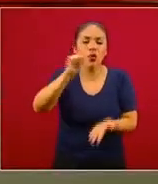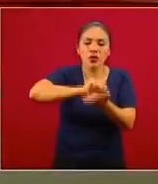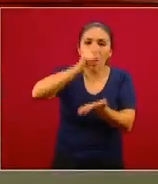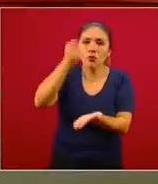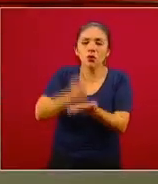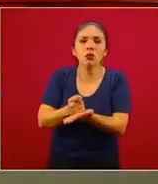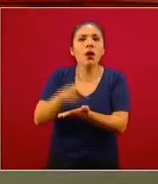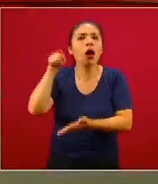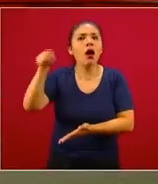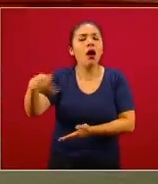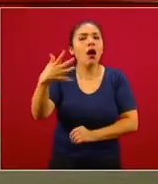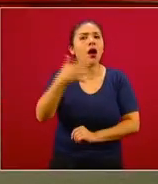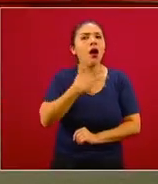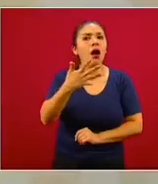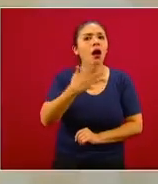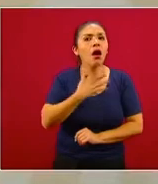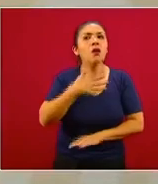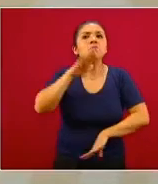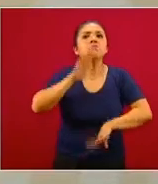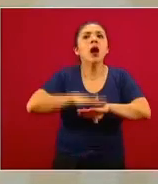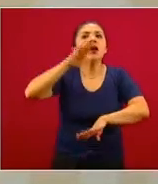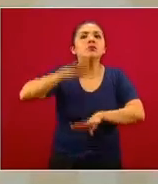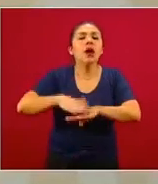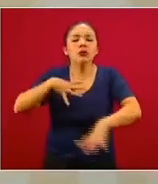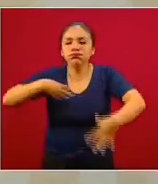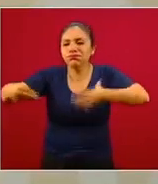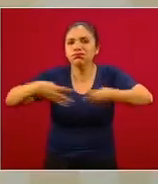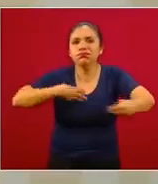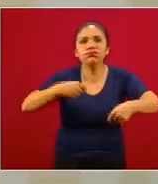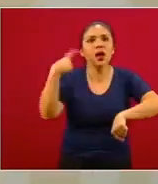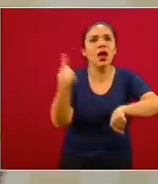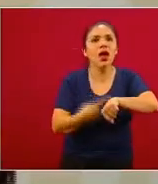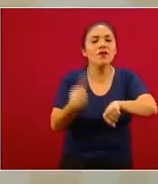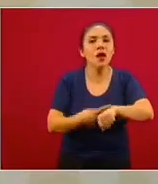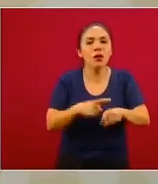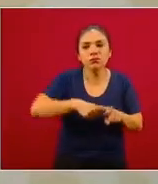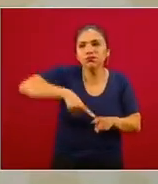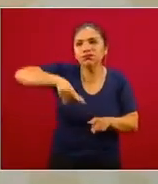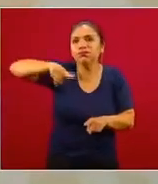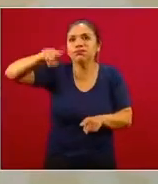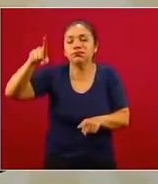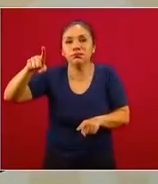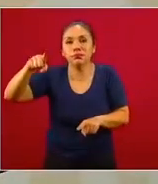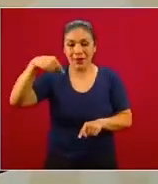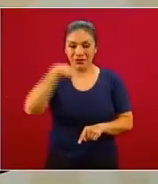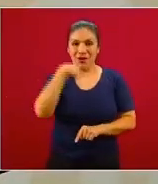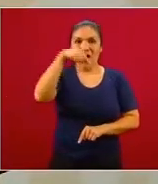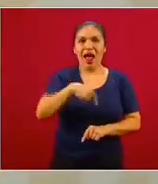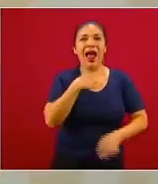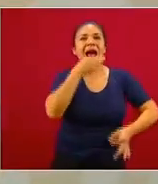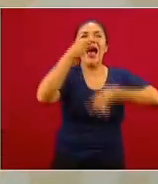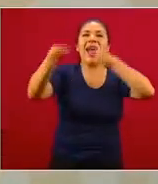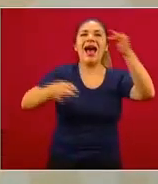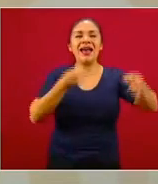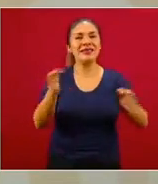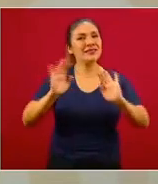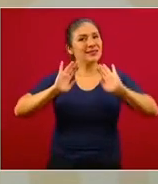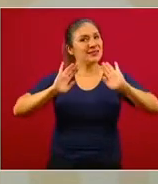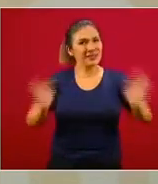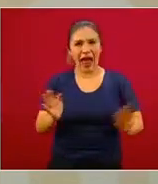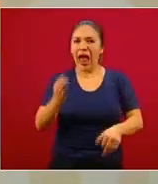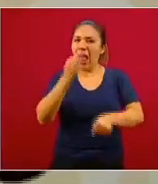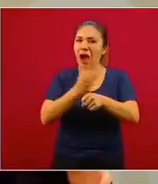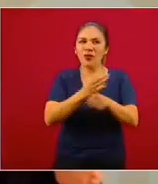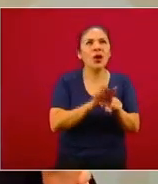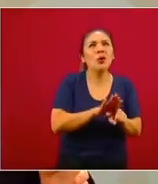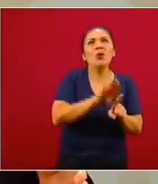estar teniendo are ascenso de su having, curva at that epidémica. exact moment, they're going to be having a Entonces, si spike aquí in their damos un mensaje pandemic a la curve. nación So that's diciendo, why we ya gave the estamos en el message to the